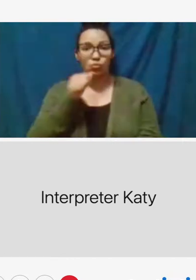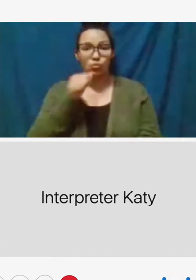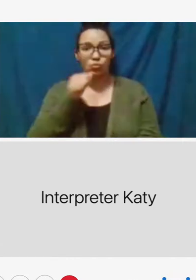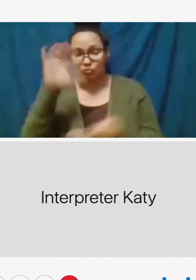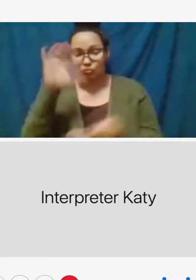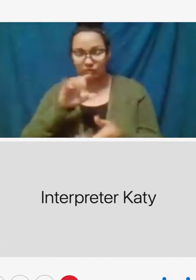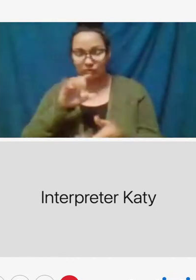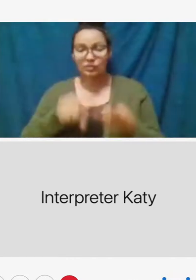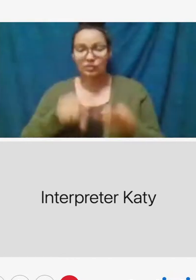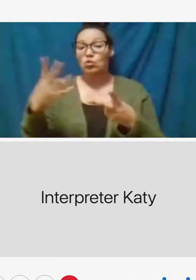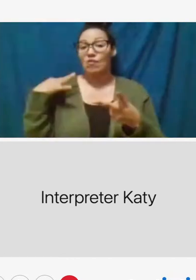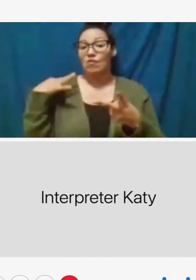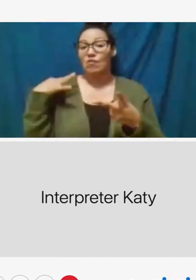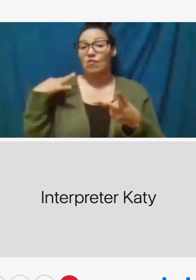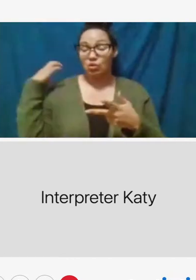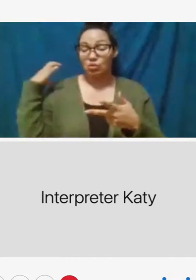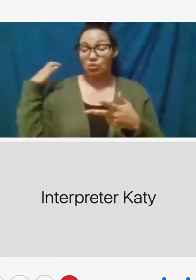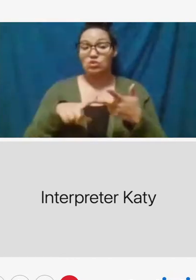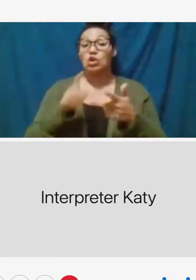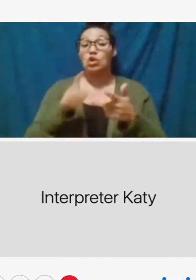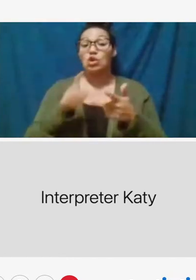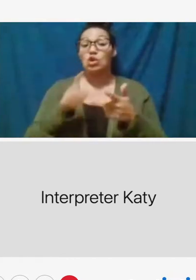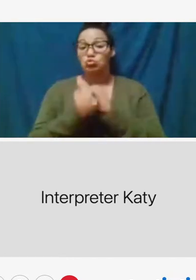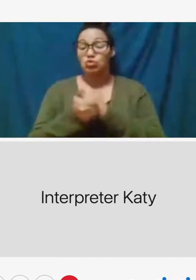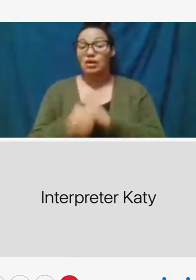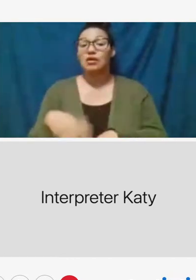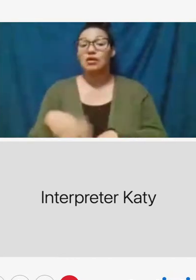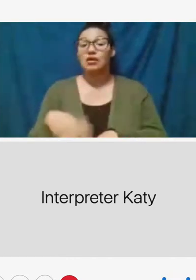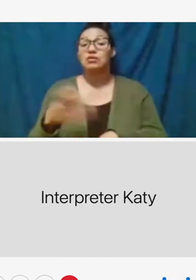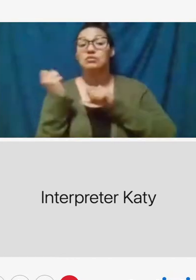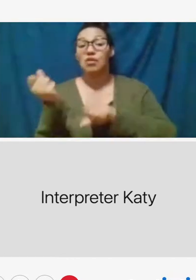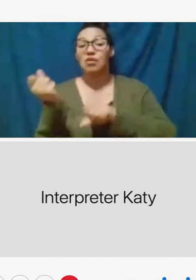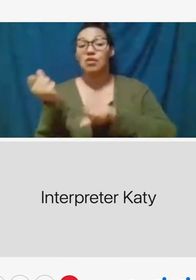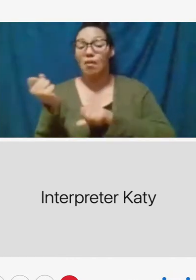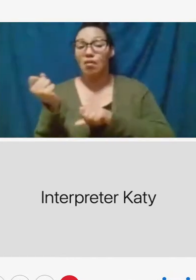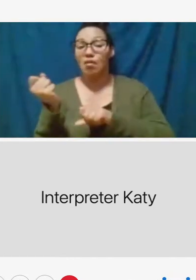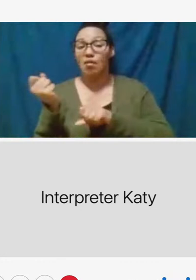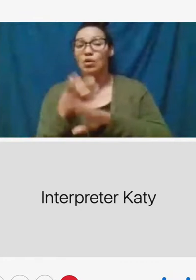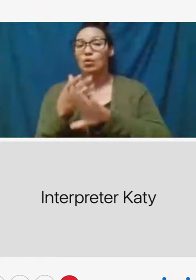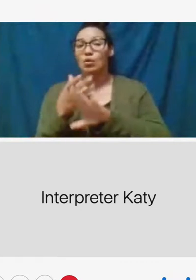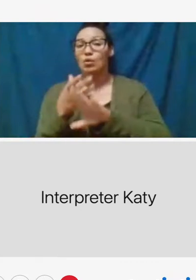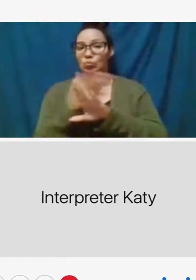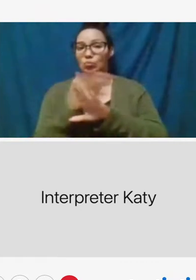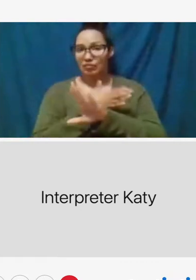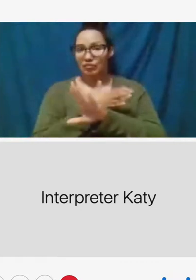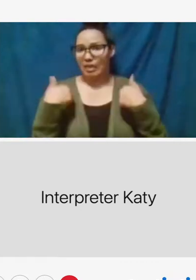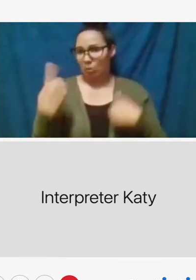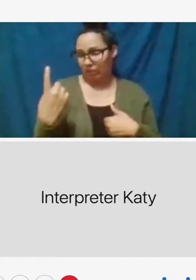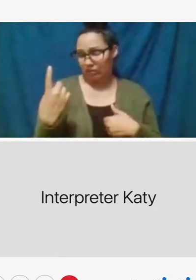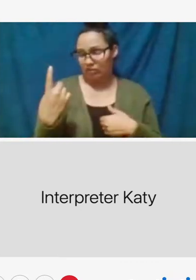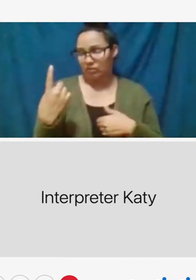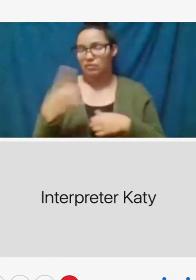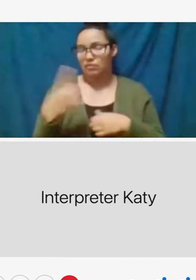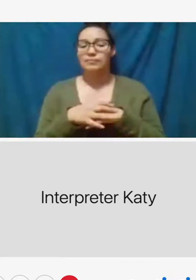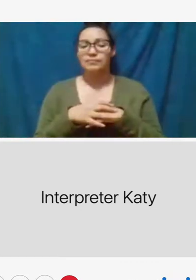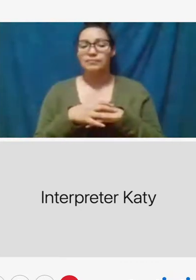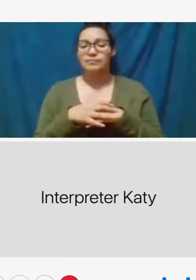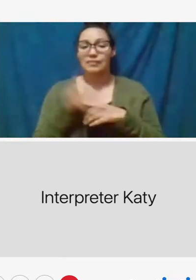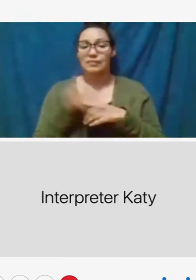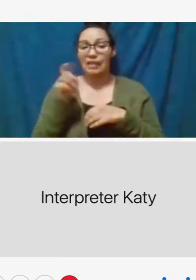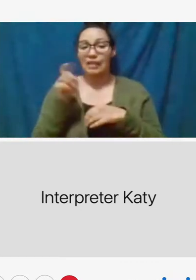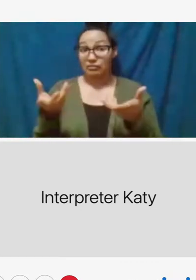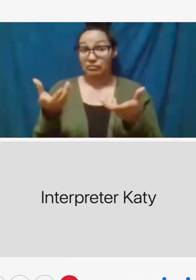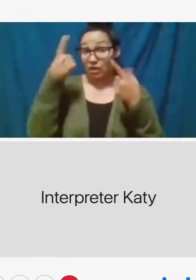track coed softball girls uh which was previously we had one okay need a